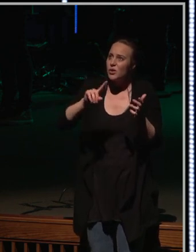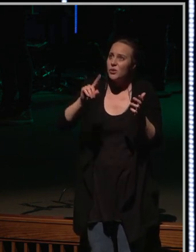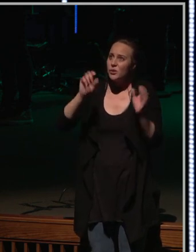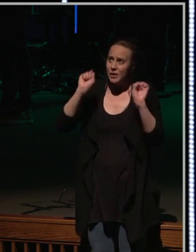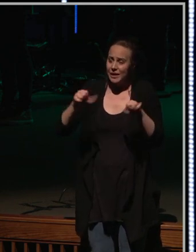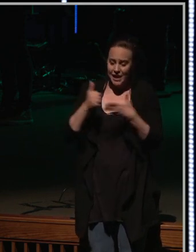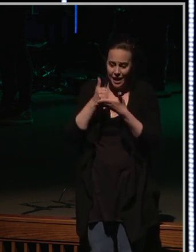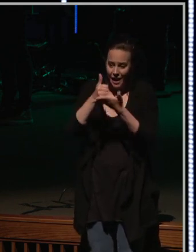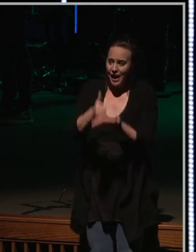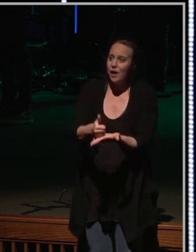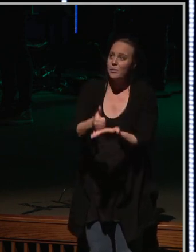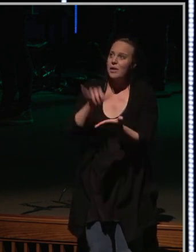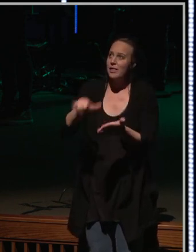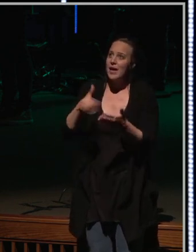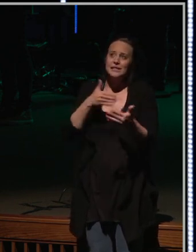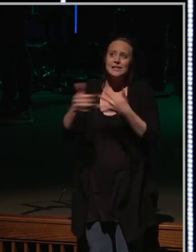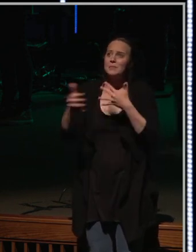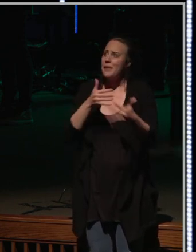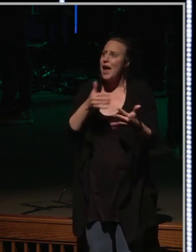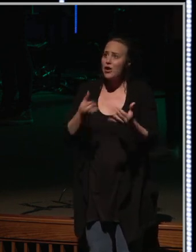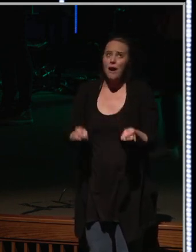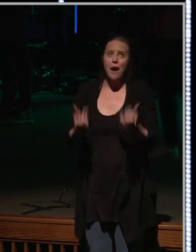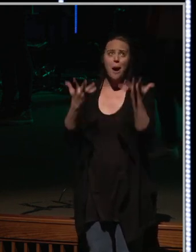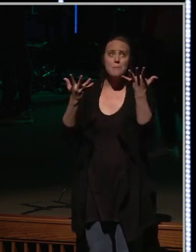we've blown it and we haven't done it perfectly, Father,